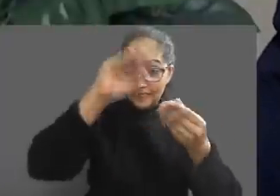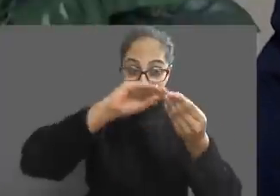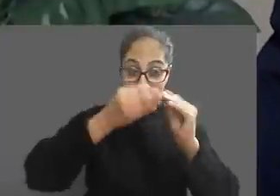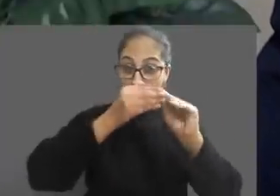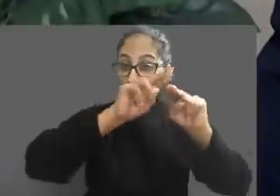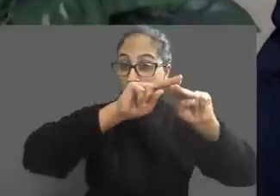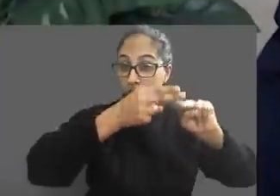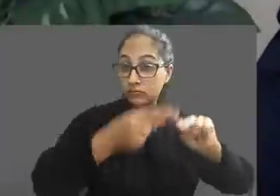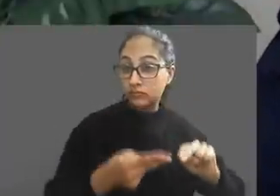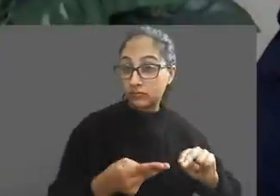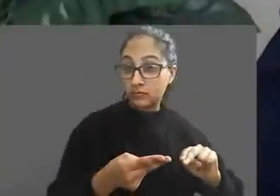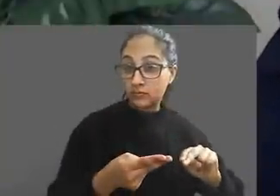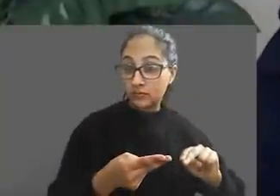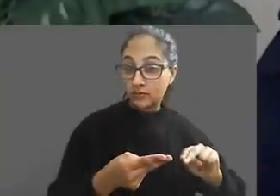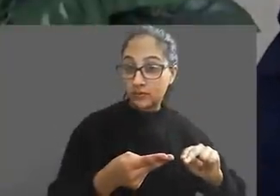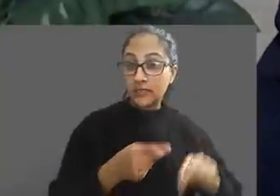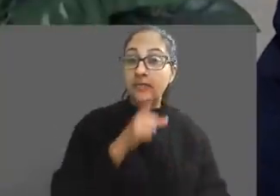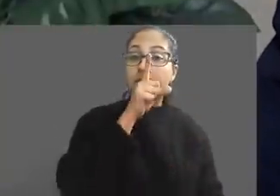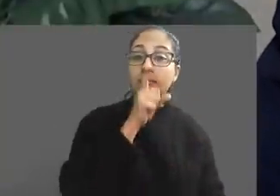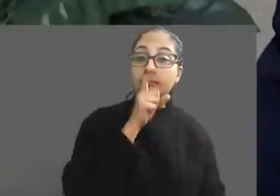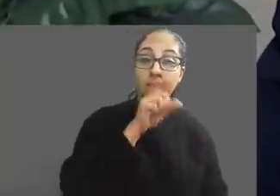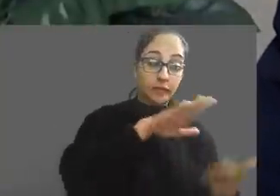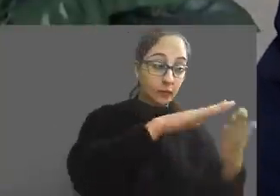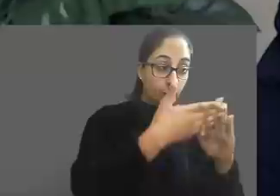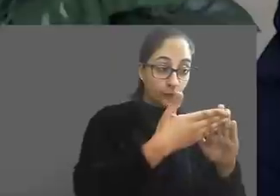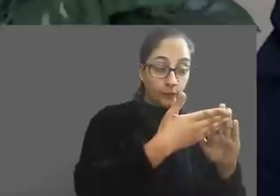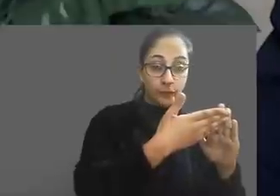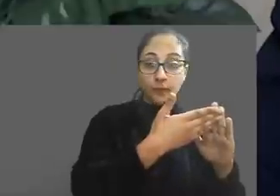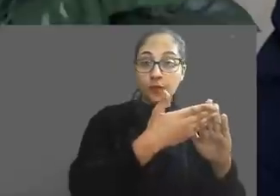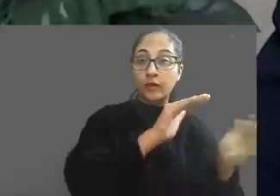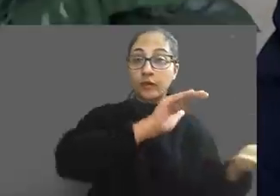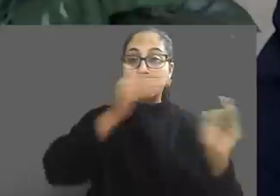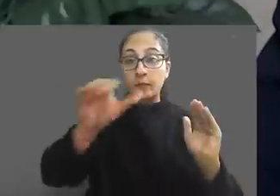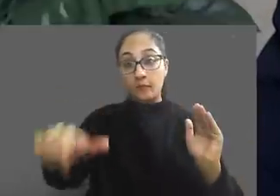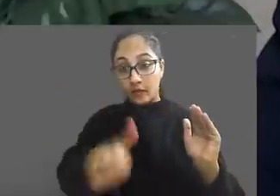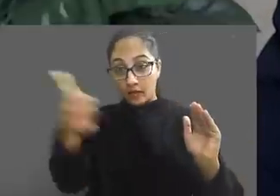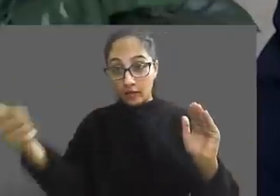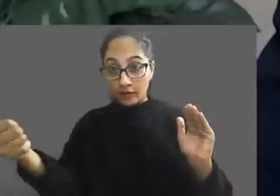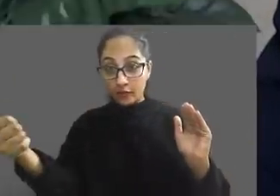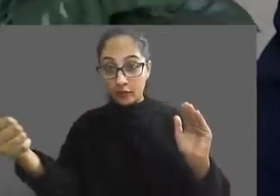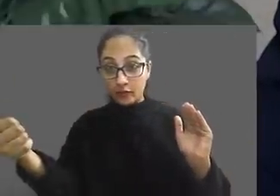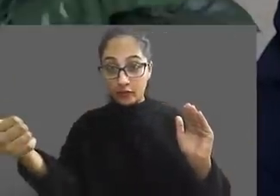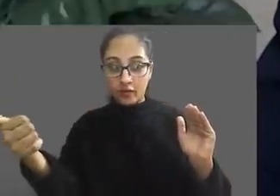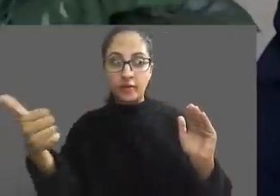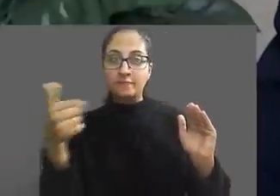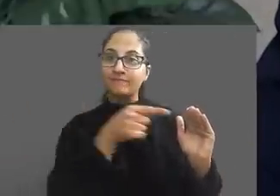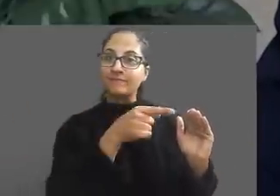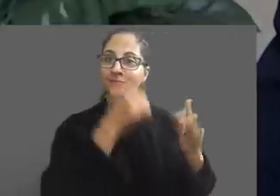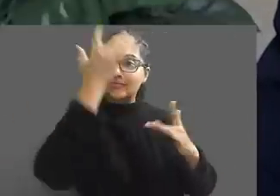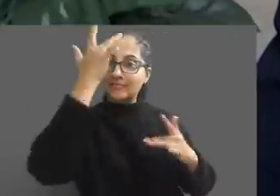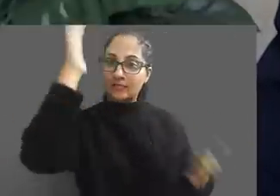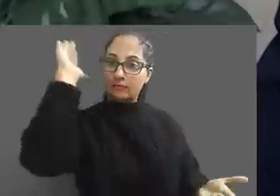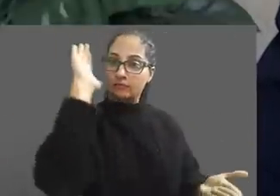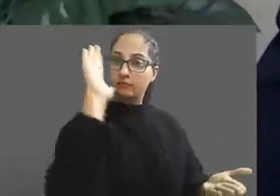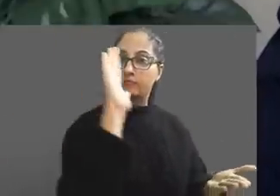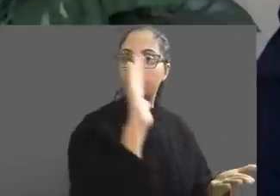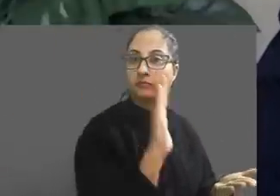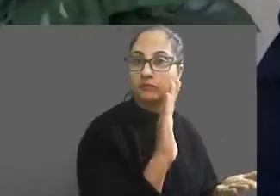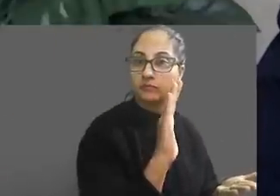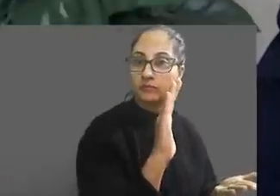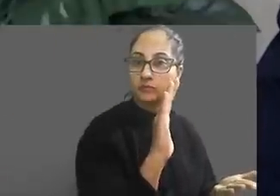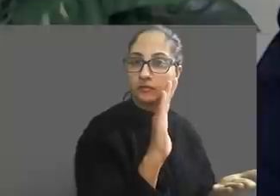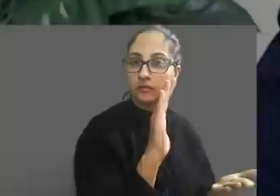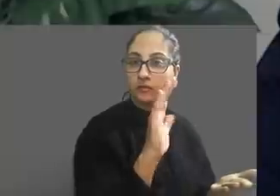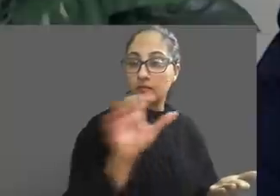short time, statistics were firmly on my side. The death rate from plague was demonstrably far,